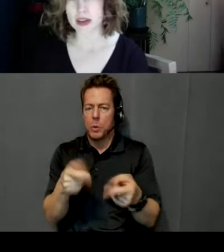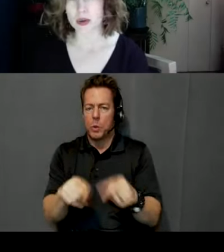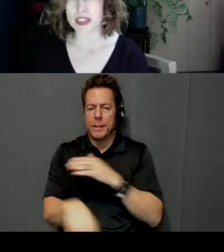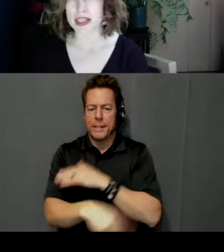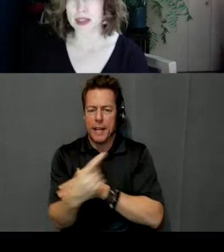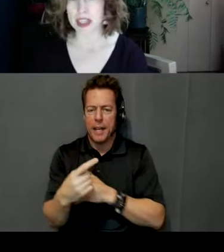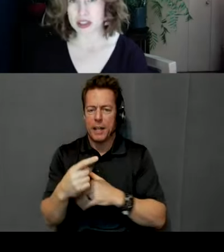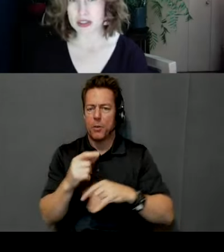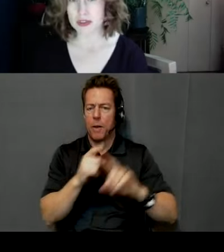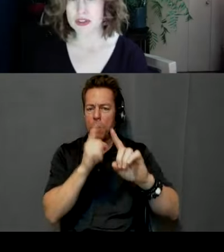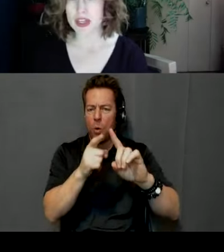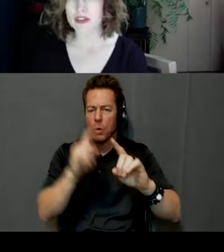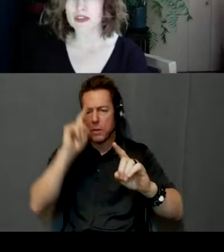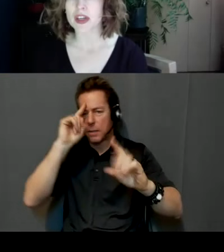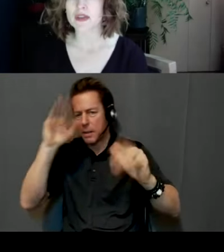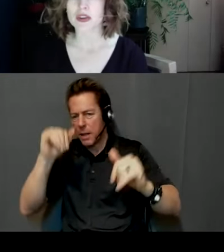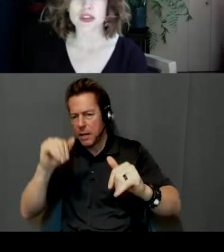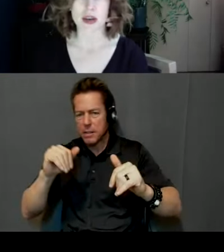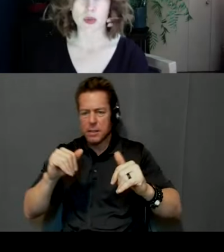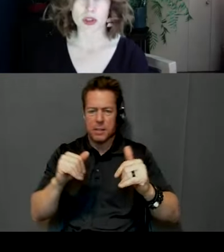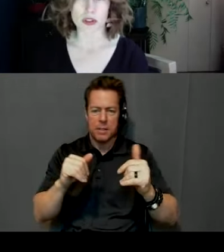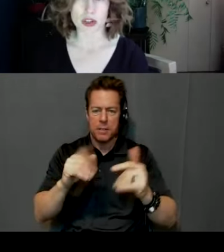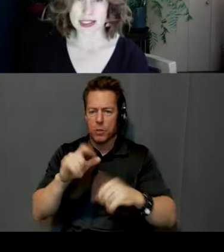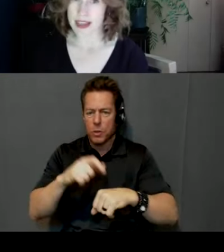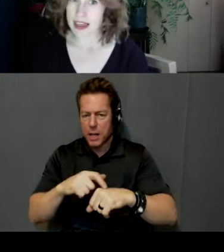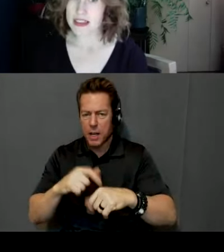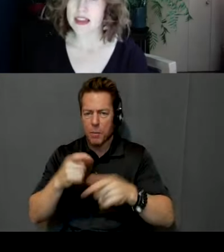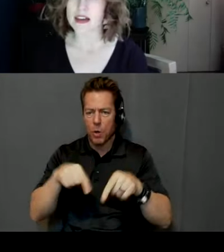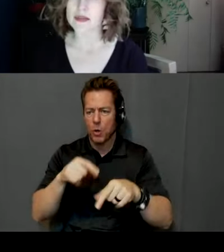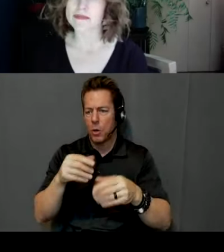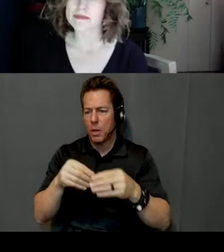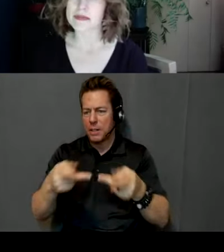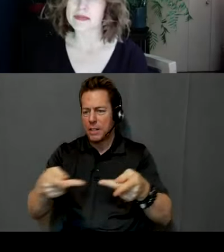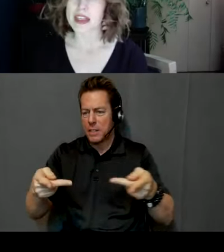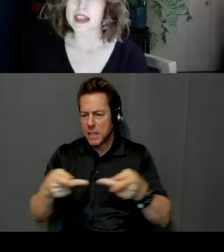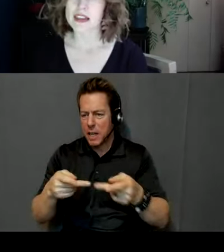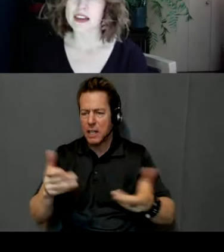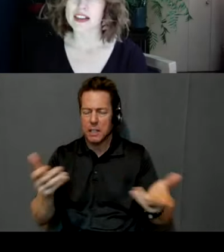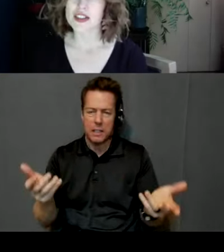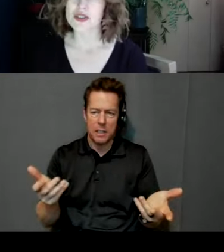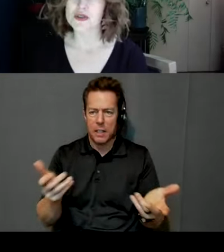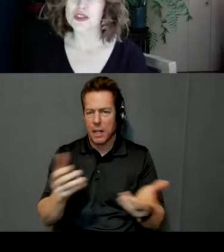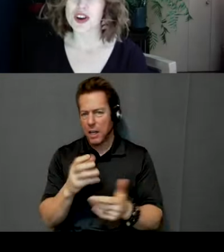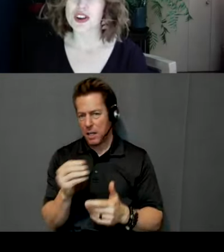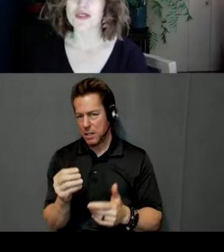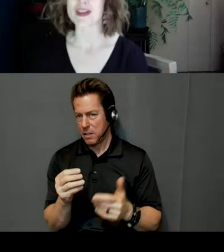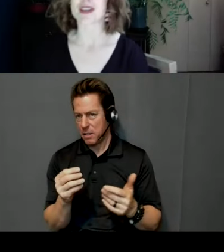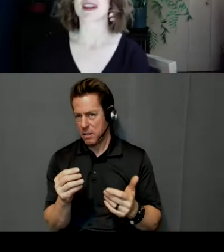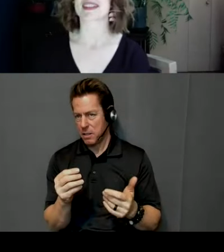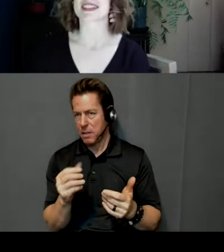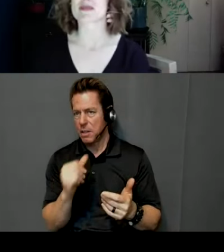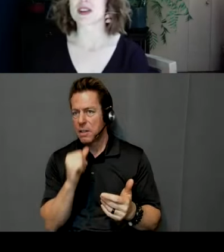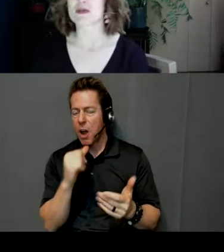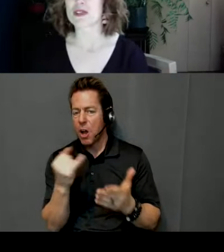you have set goals and expectations for yourself for your time while you're on site? And do non-art